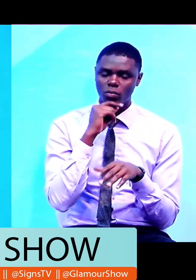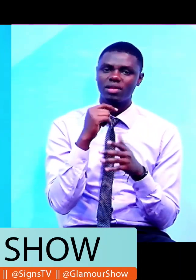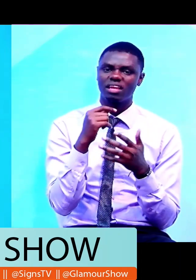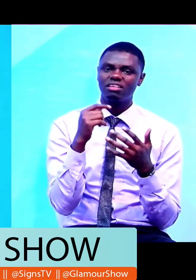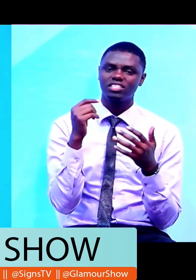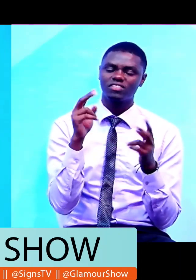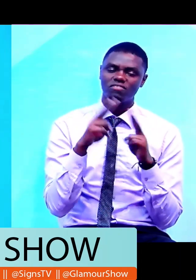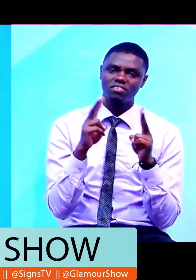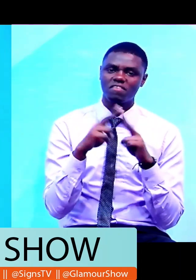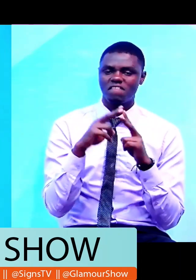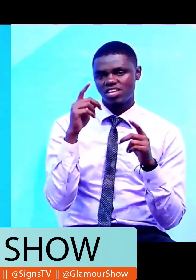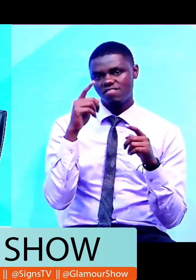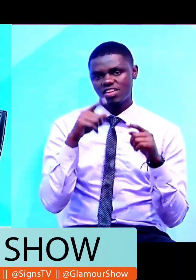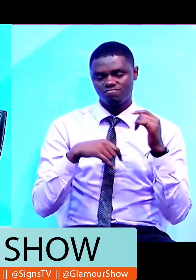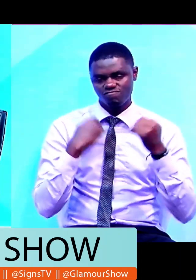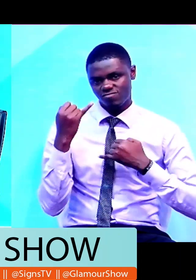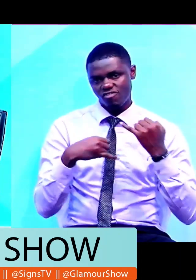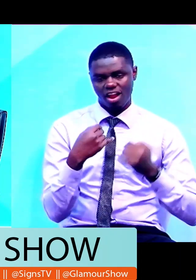fun.